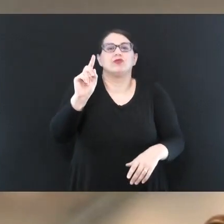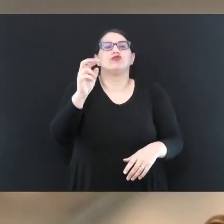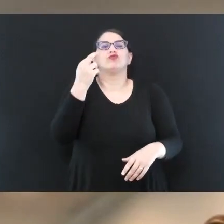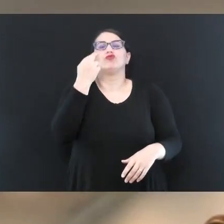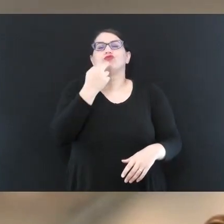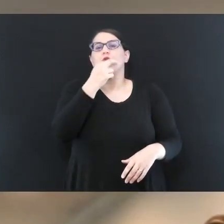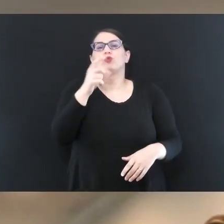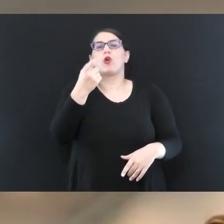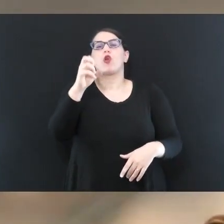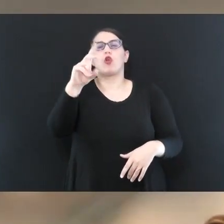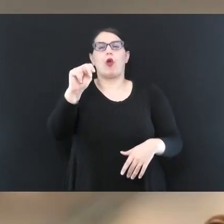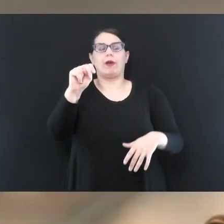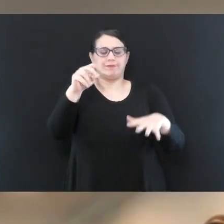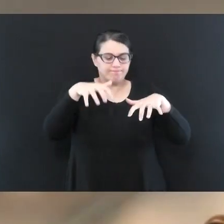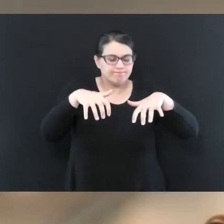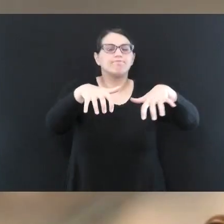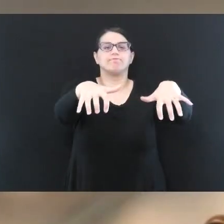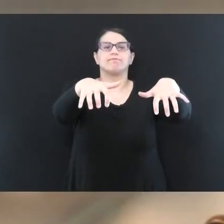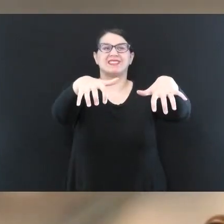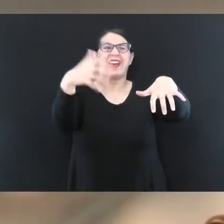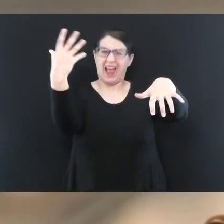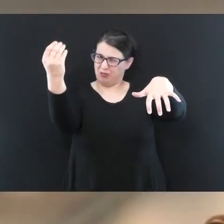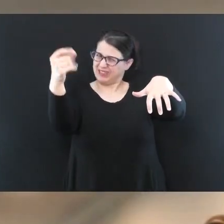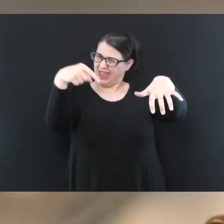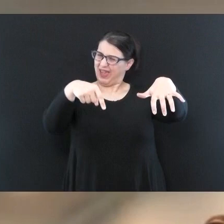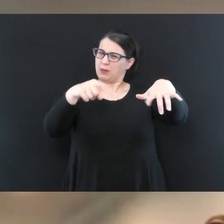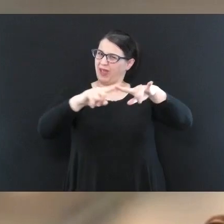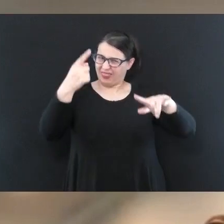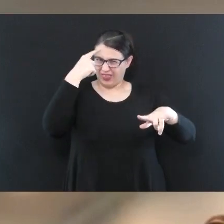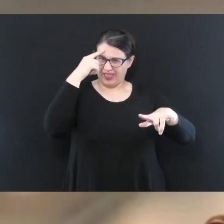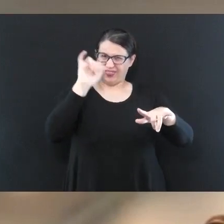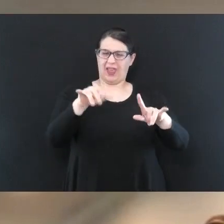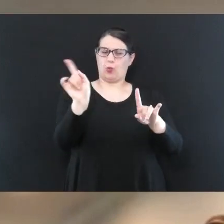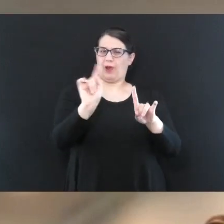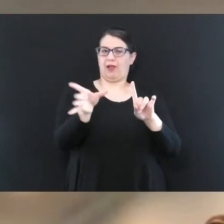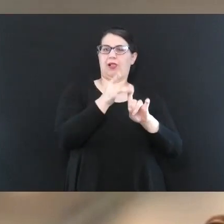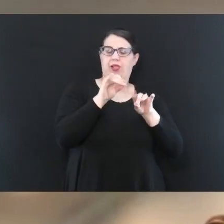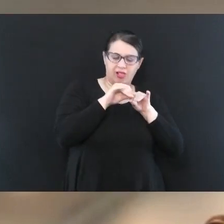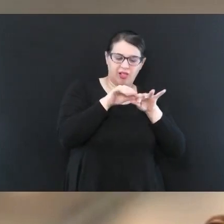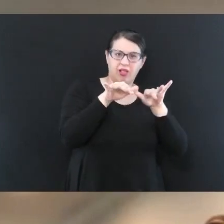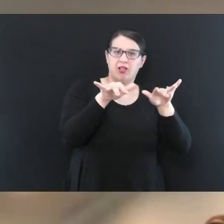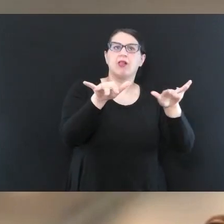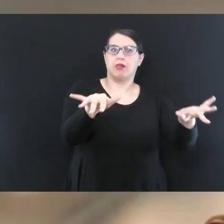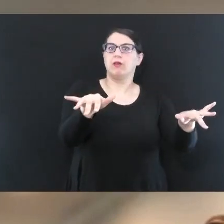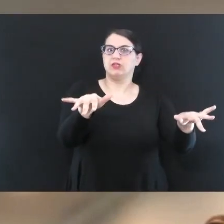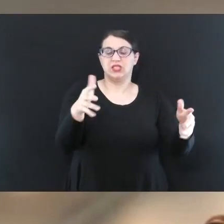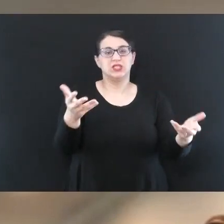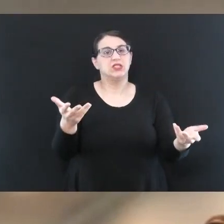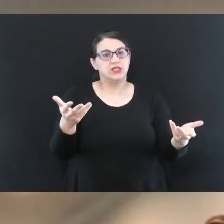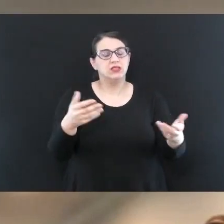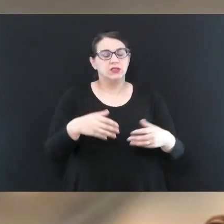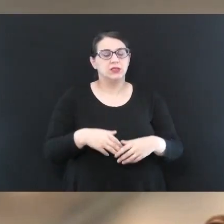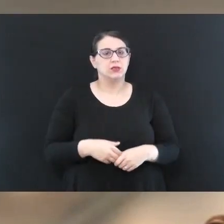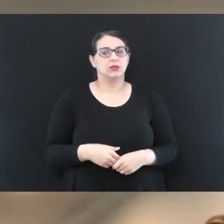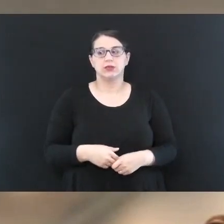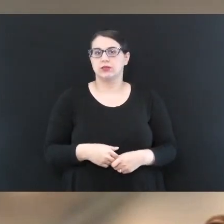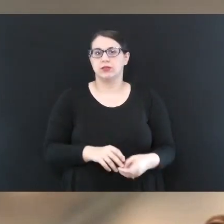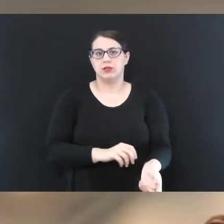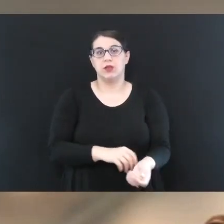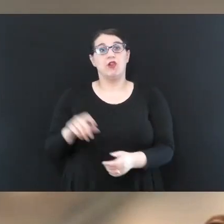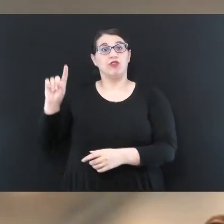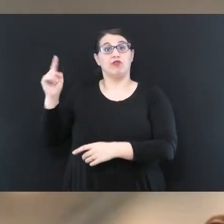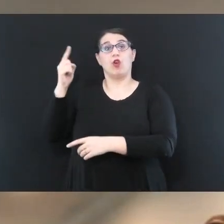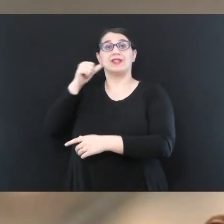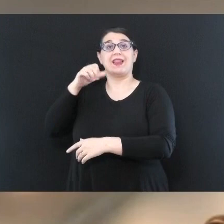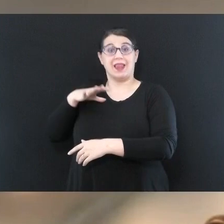And certainly we pray for the president and the first lady and all the people there who report positive infections and all